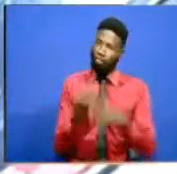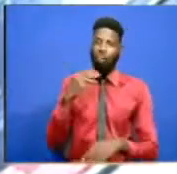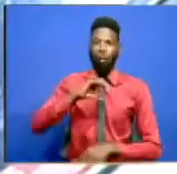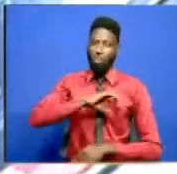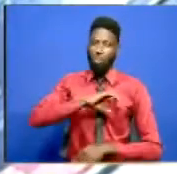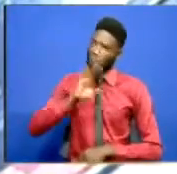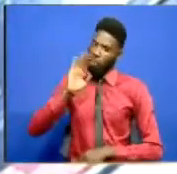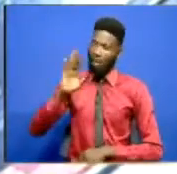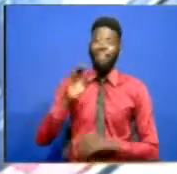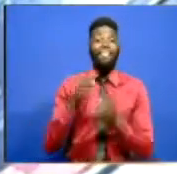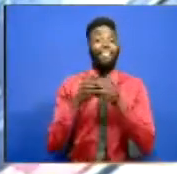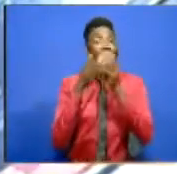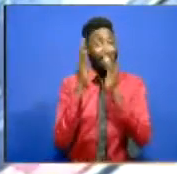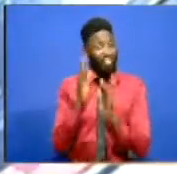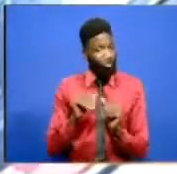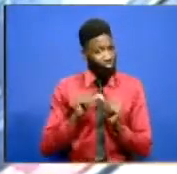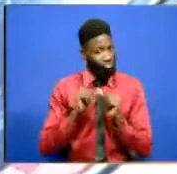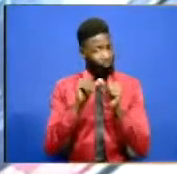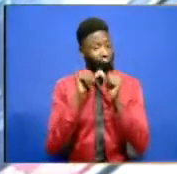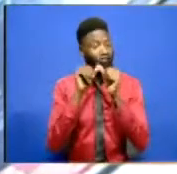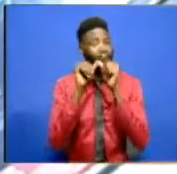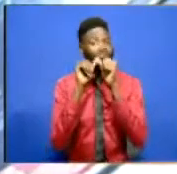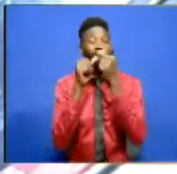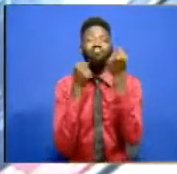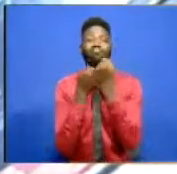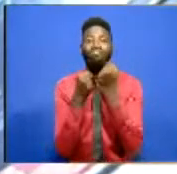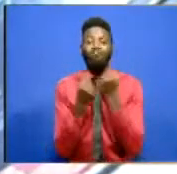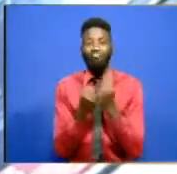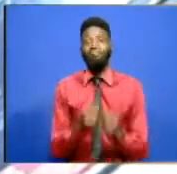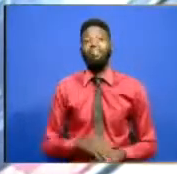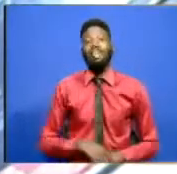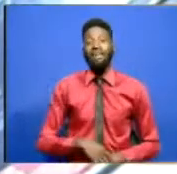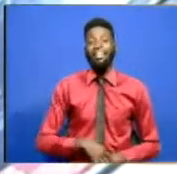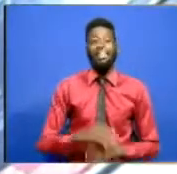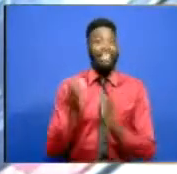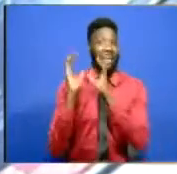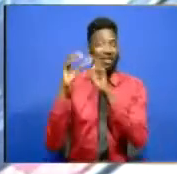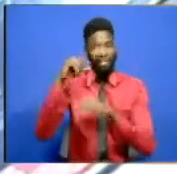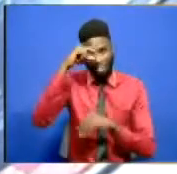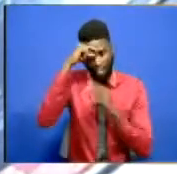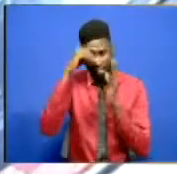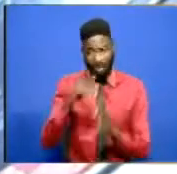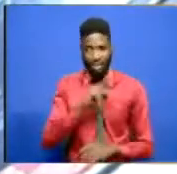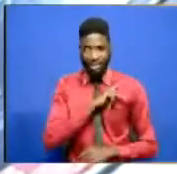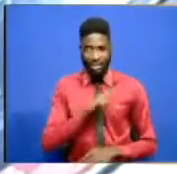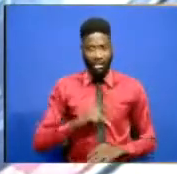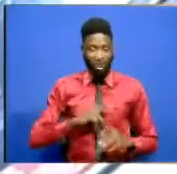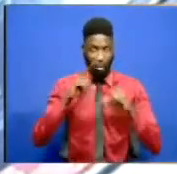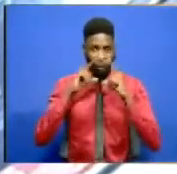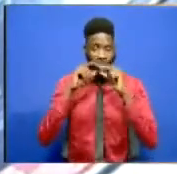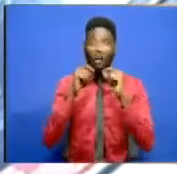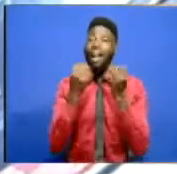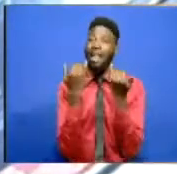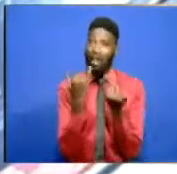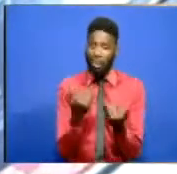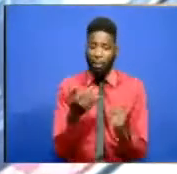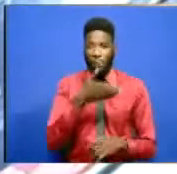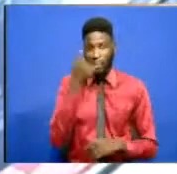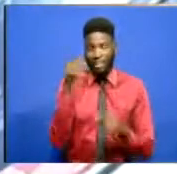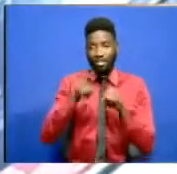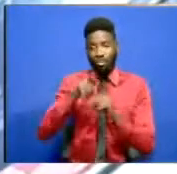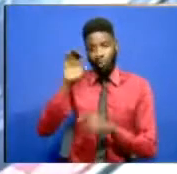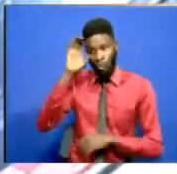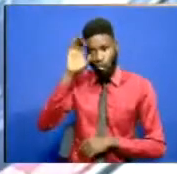leaders in the area. Kilifi County Governor Amason Kingi says it was time that the region charted its own political course for